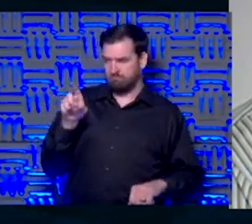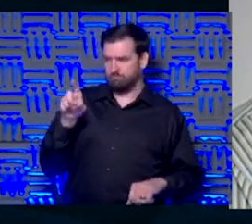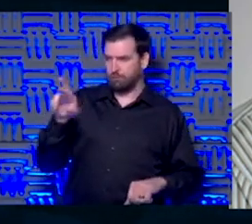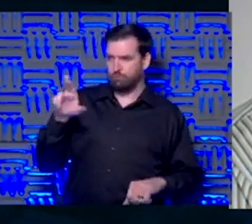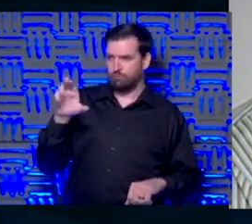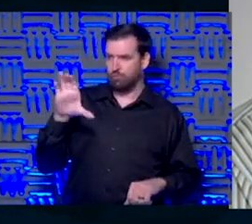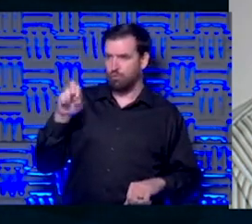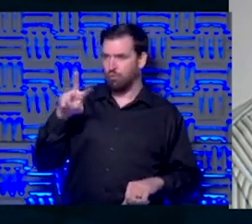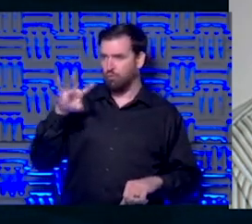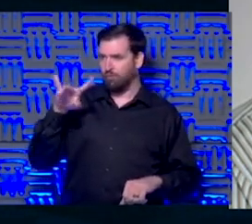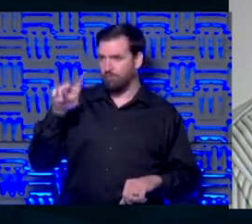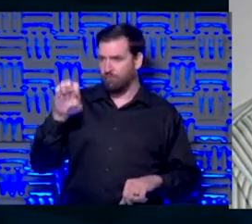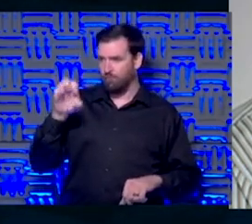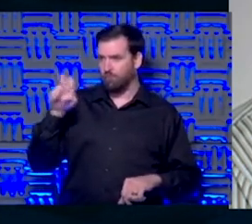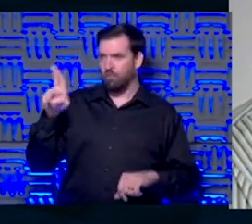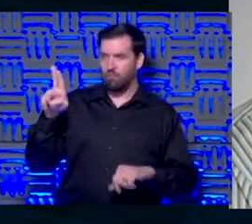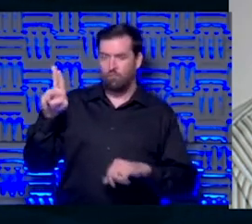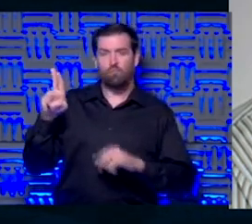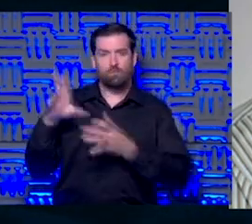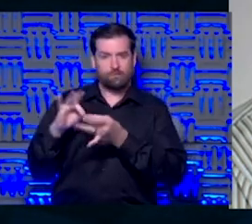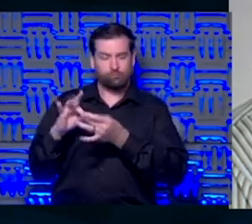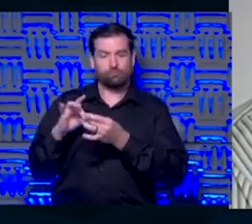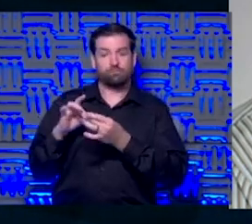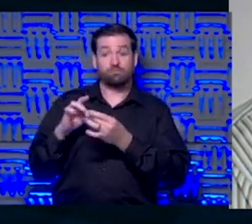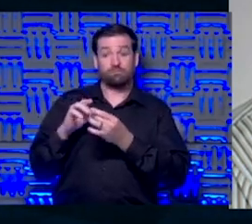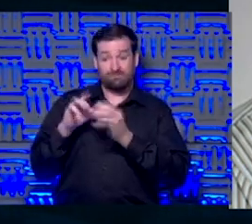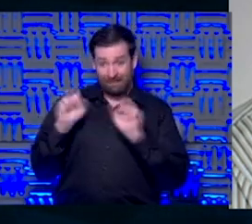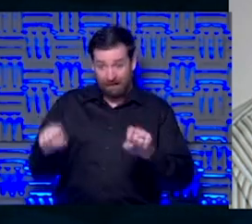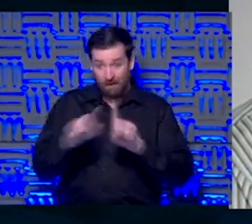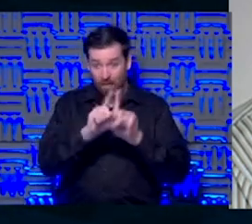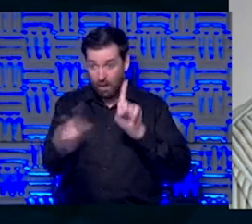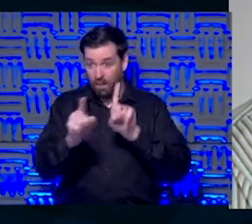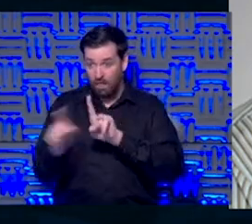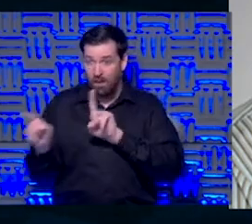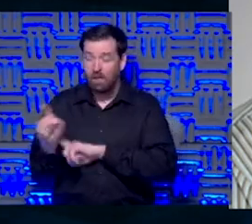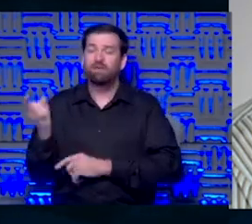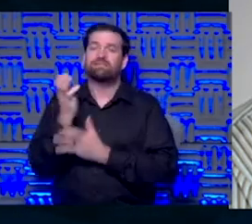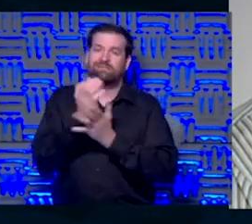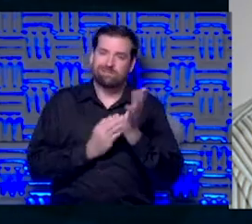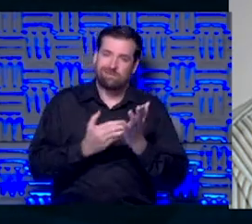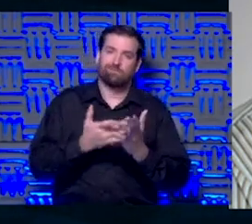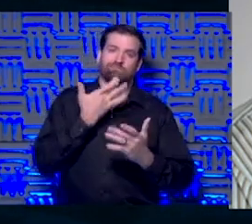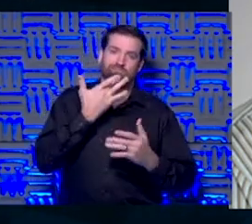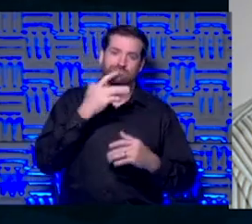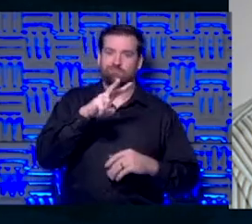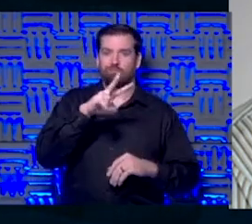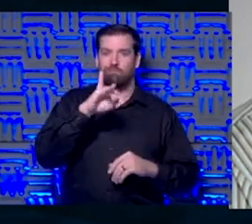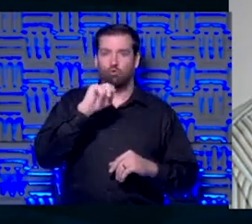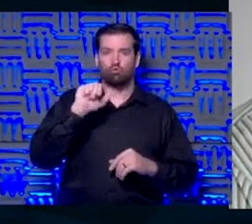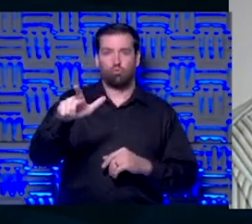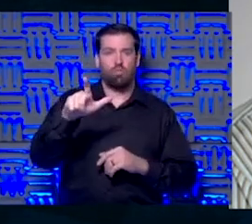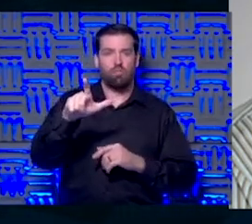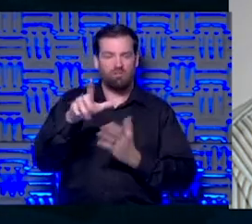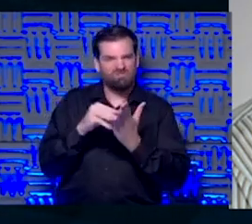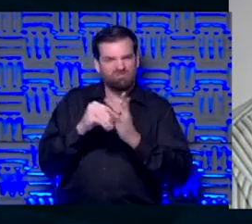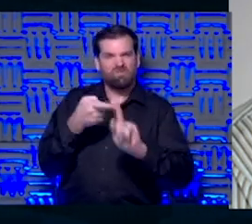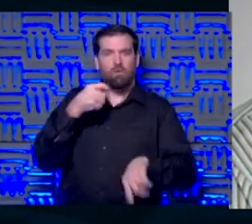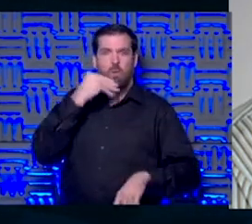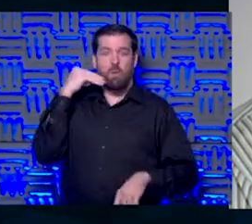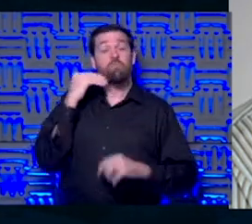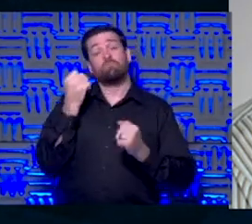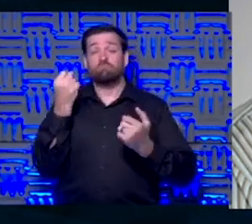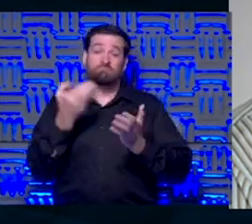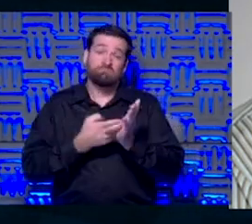space kids out, I think there will be families that opt to have their kids do virtual learning at home, and that's fine. There are quite a